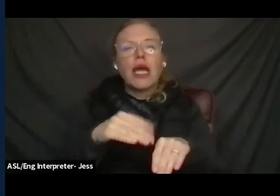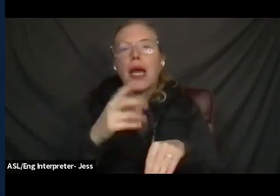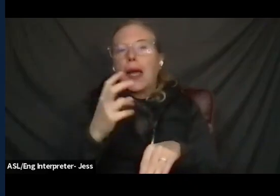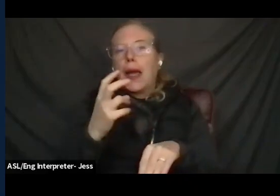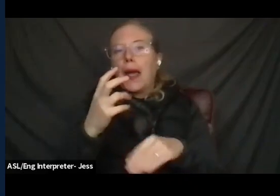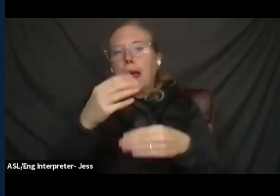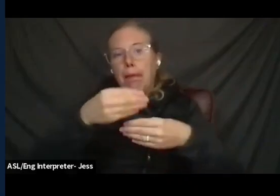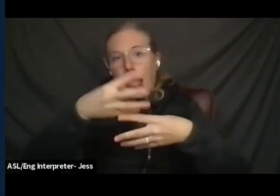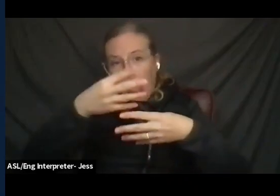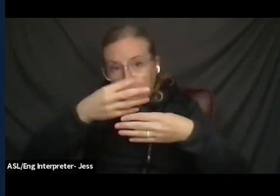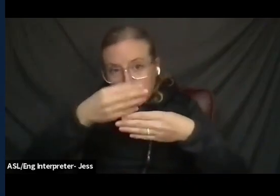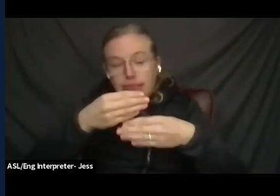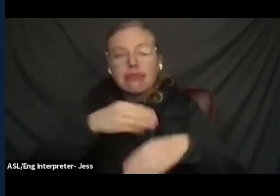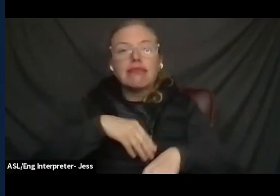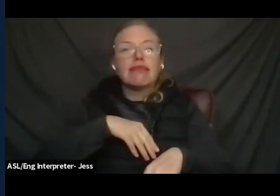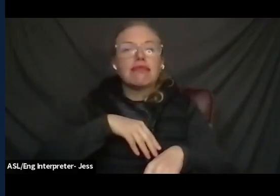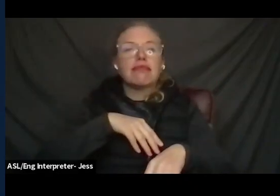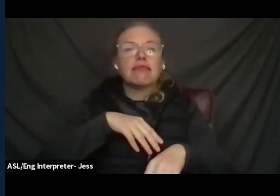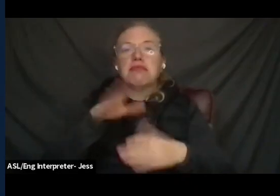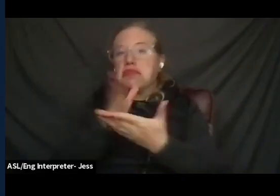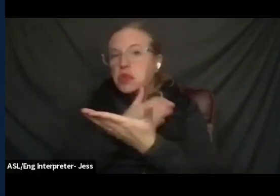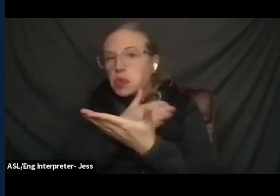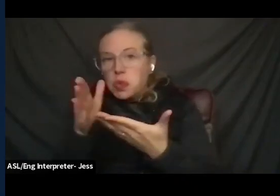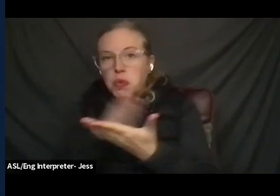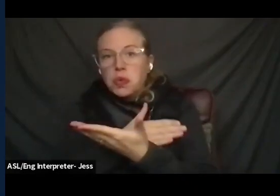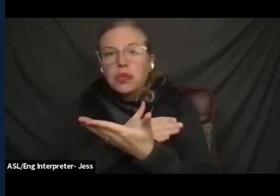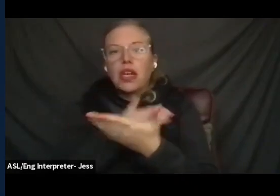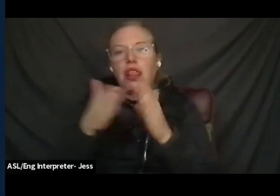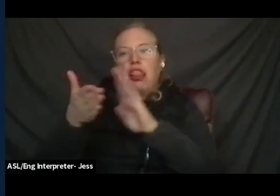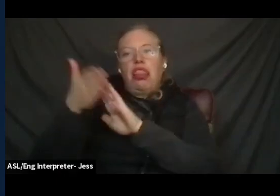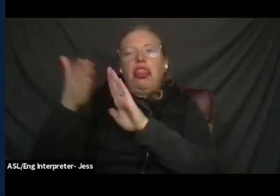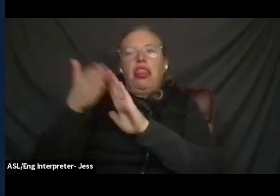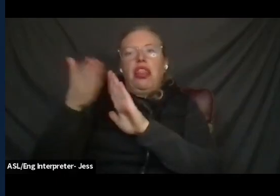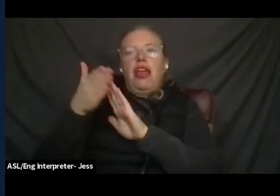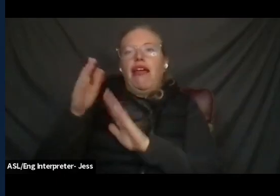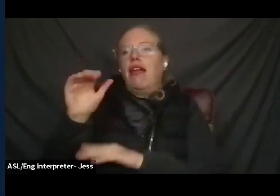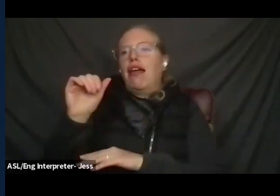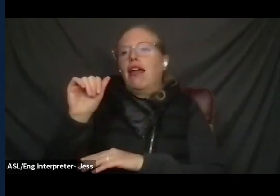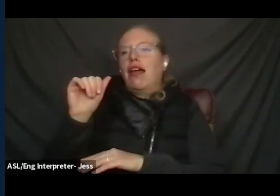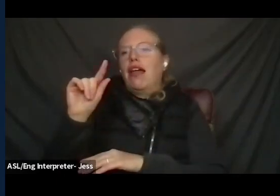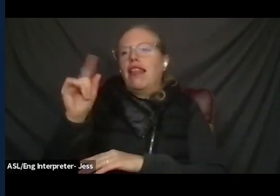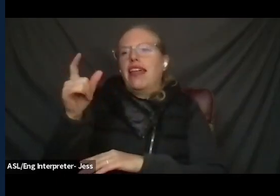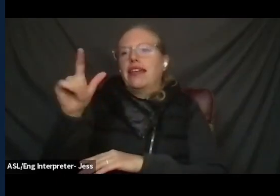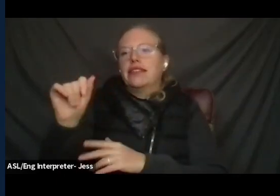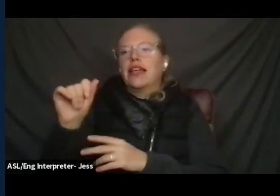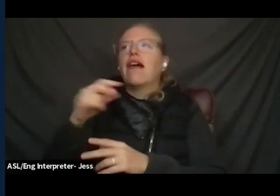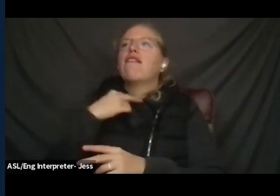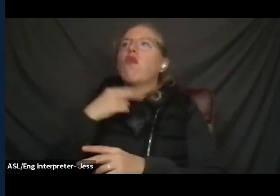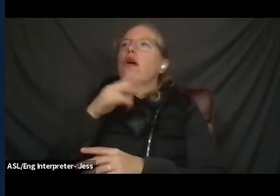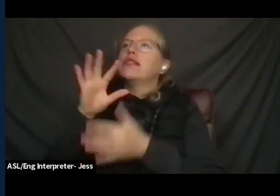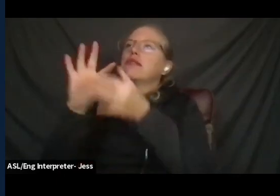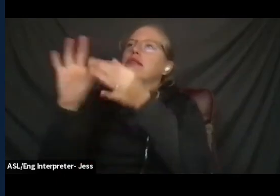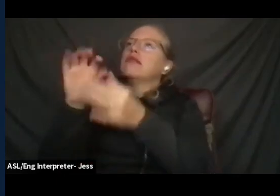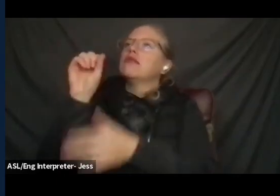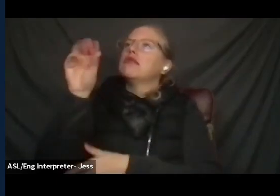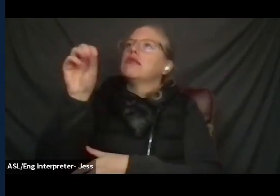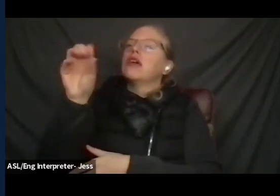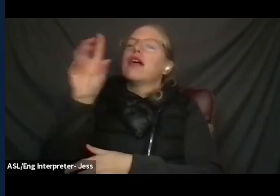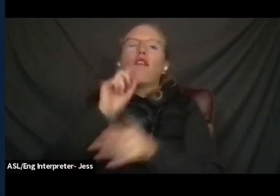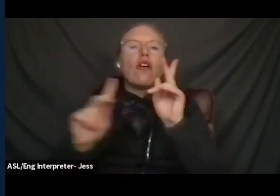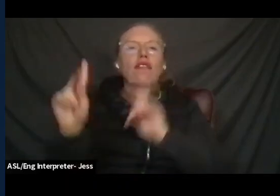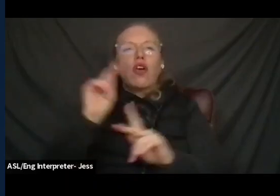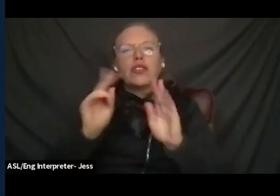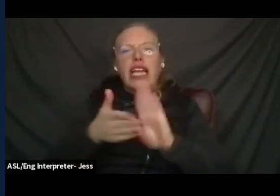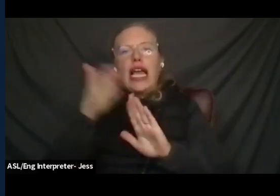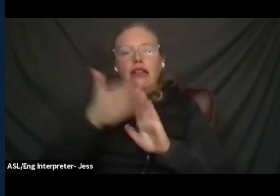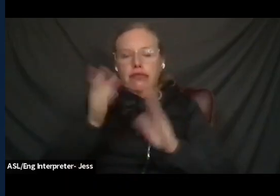blinds, or music that might be operated by an Alexa voice command for people who maybe can't operate